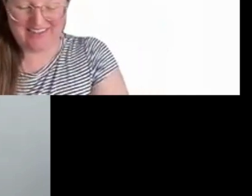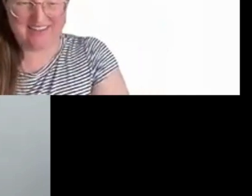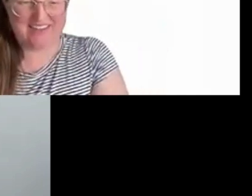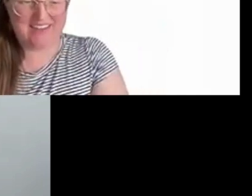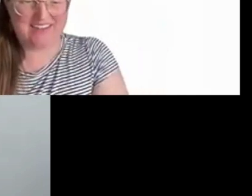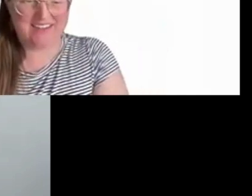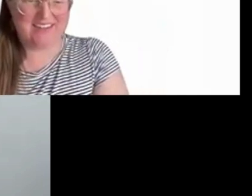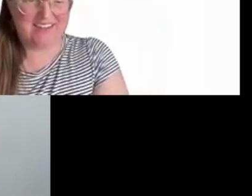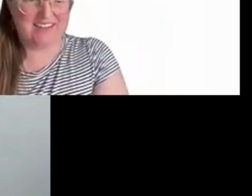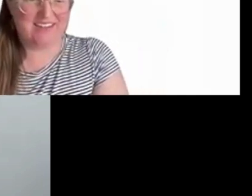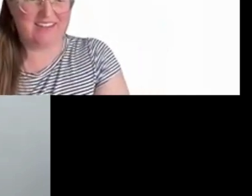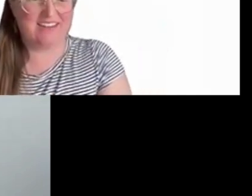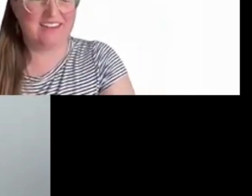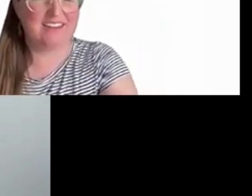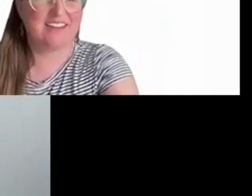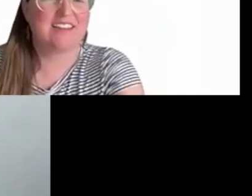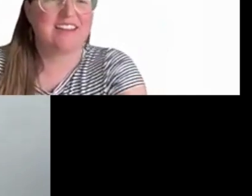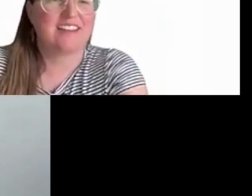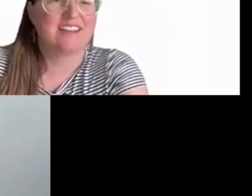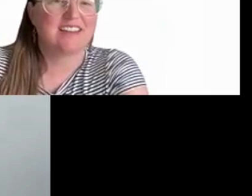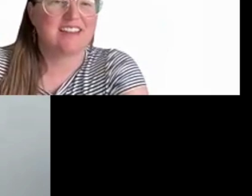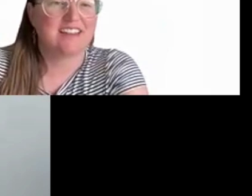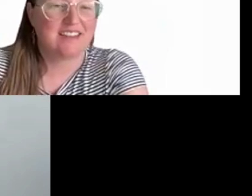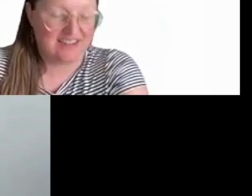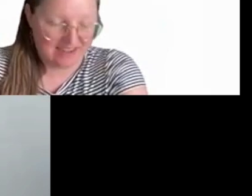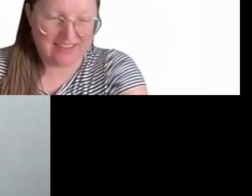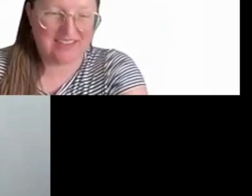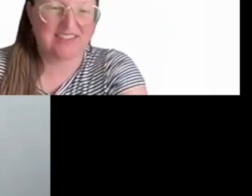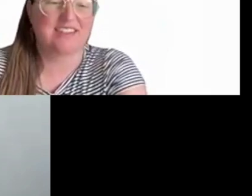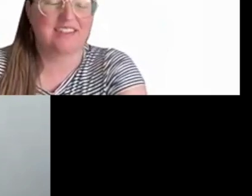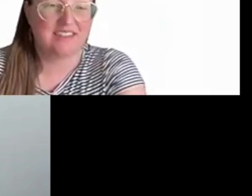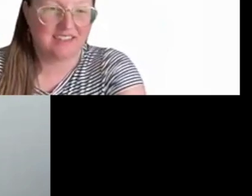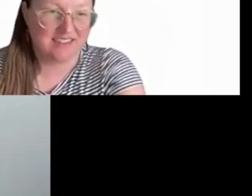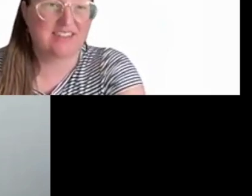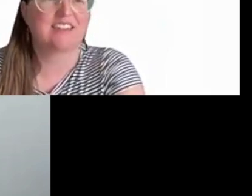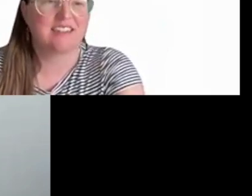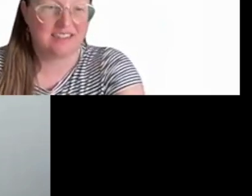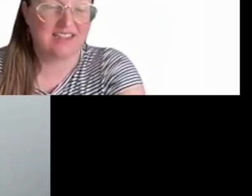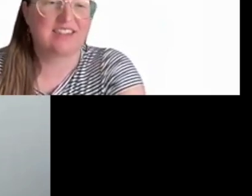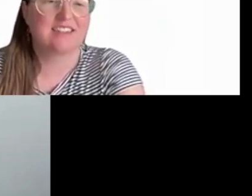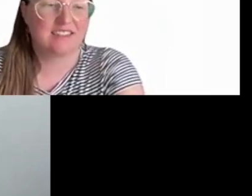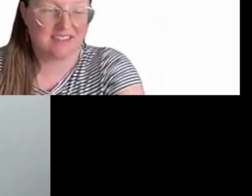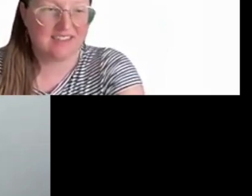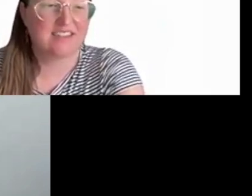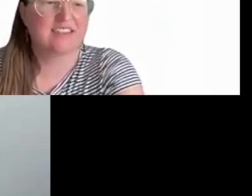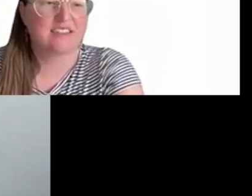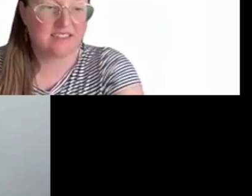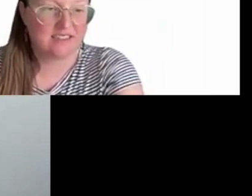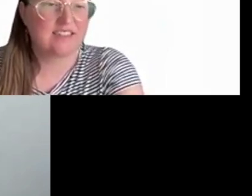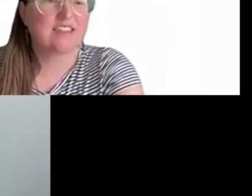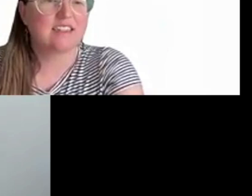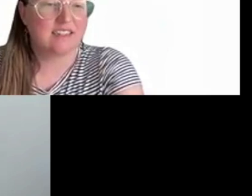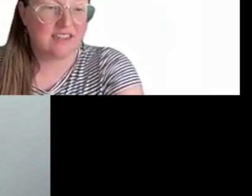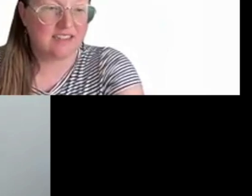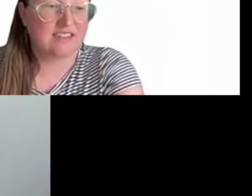every human being is going to experience this crisis all the time. So normalize it, normalize it, normalize it. A crisis does not mean you're